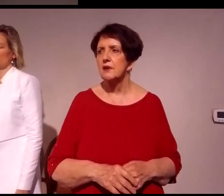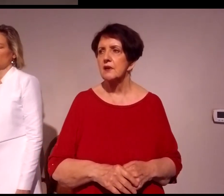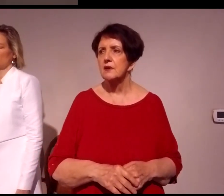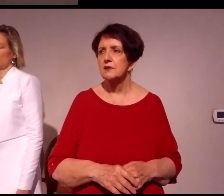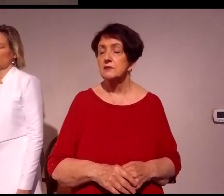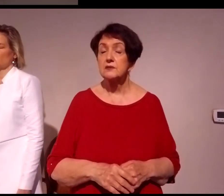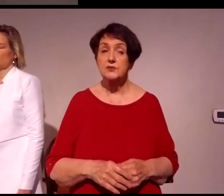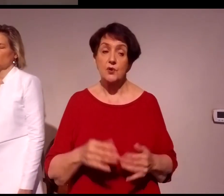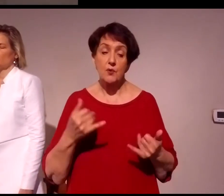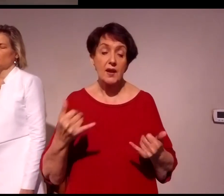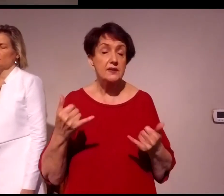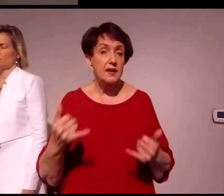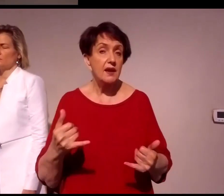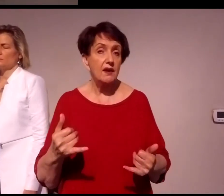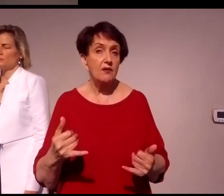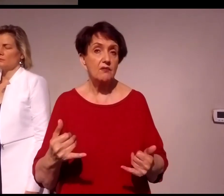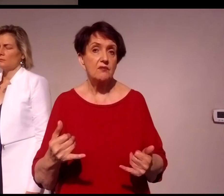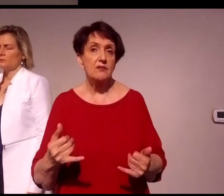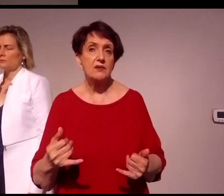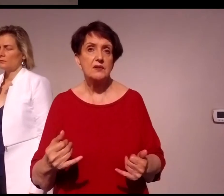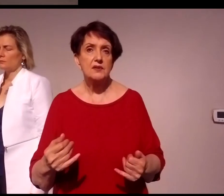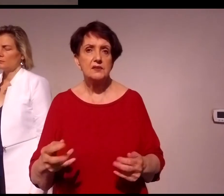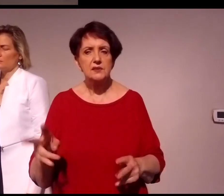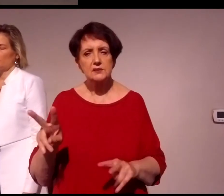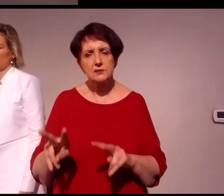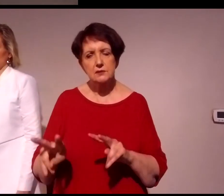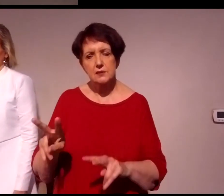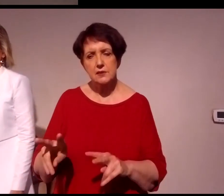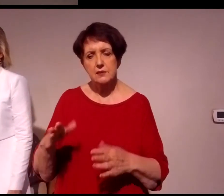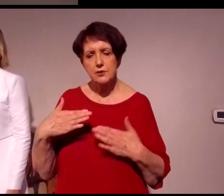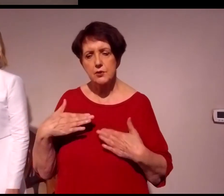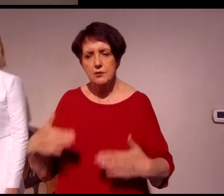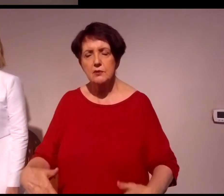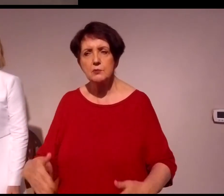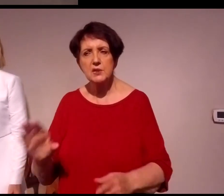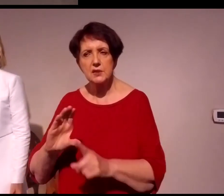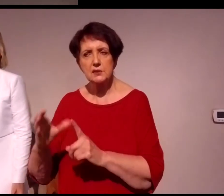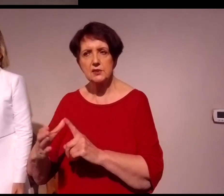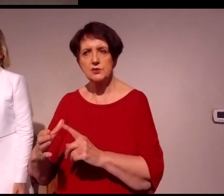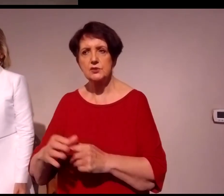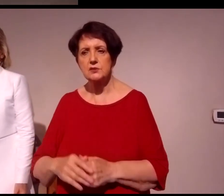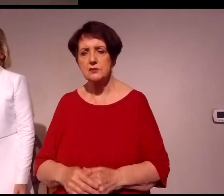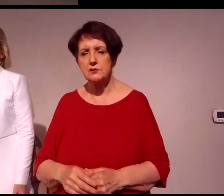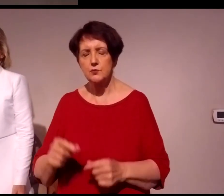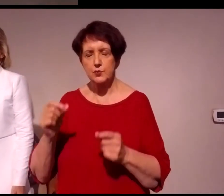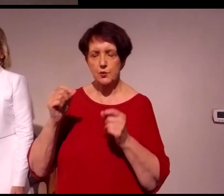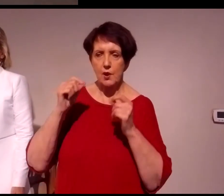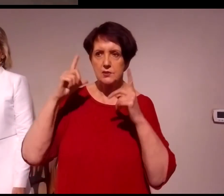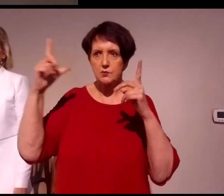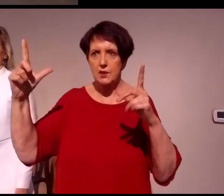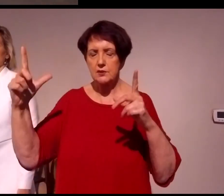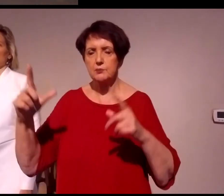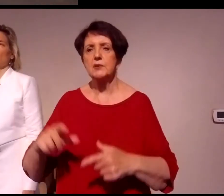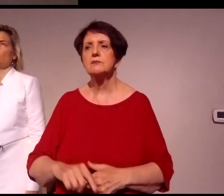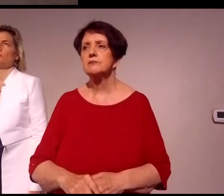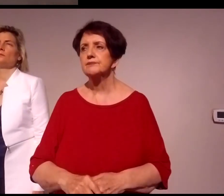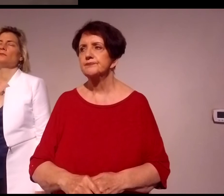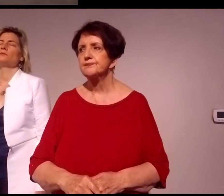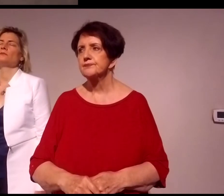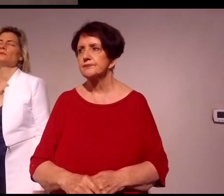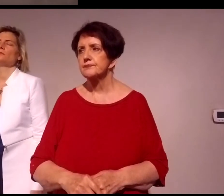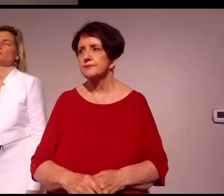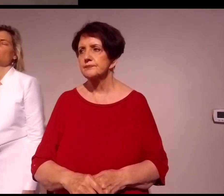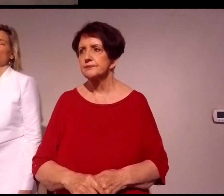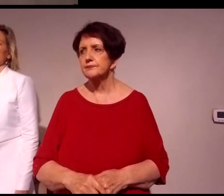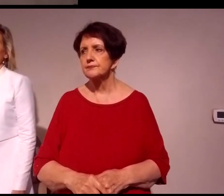And so right now this morning, let us look at the human condition with our eyes wide open